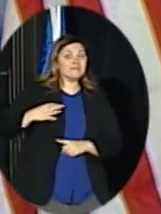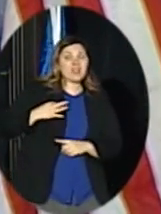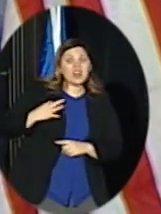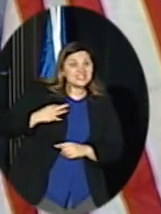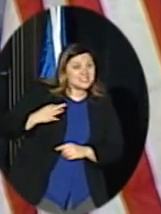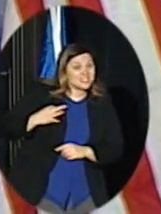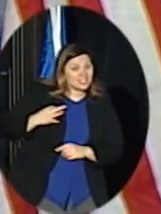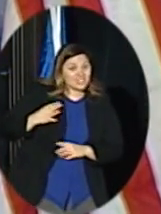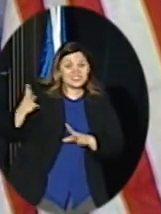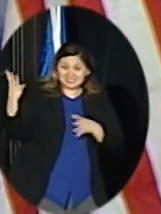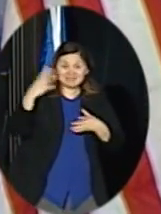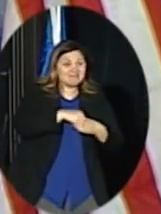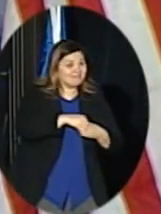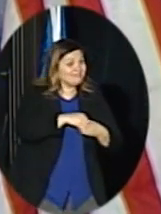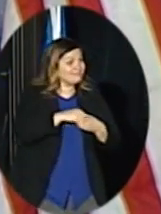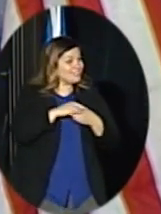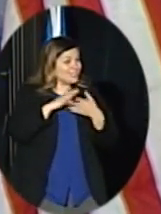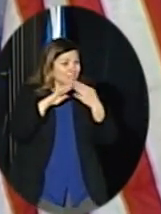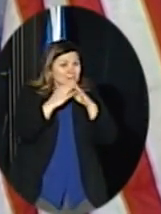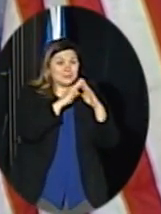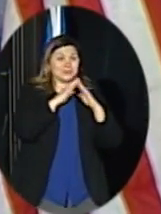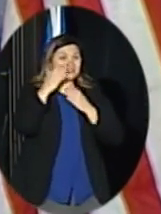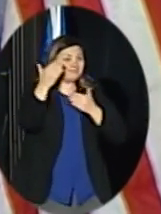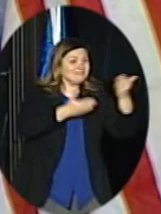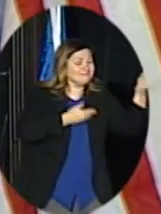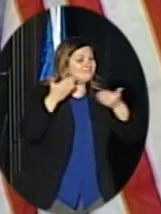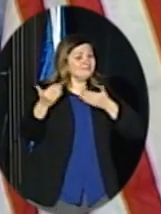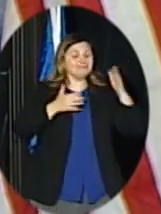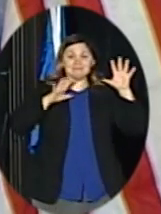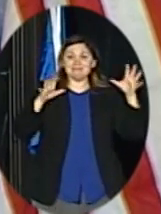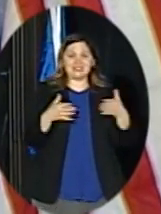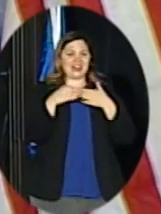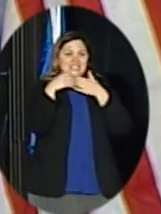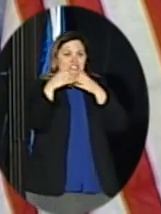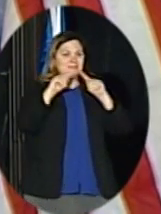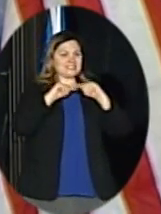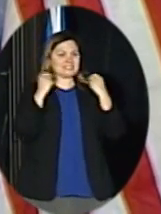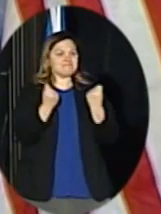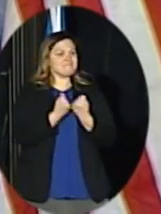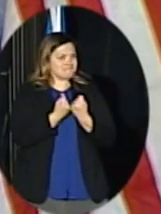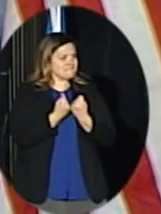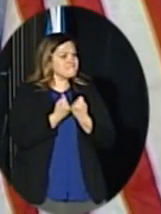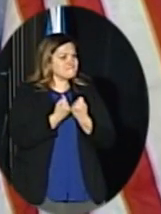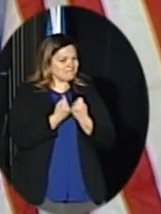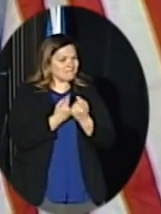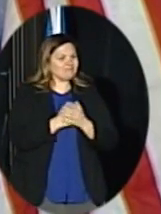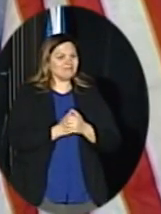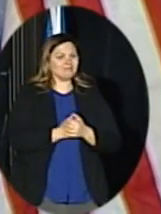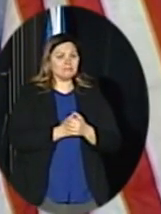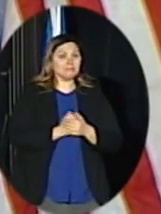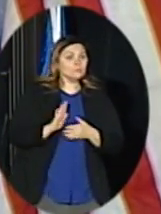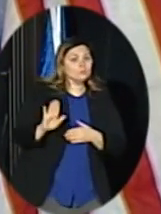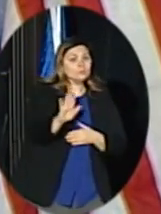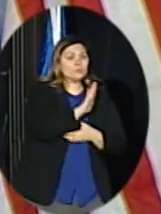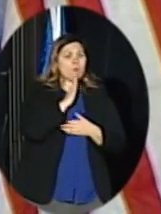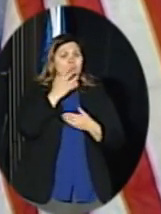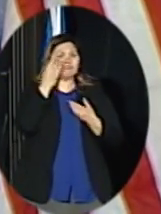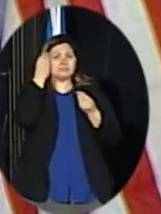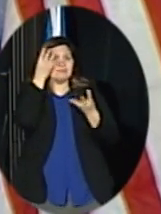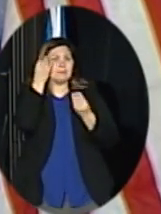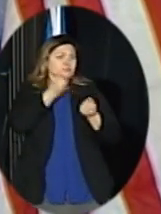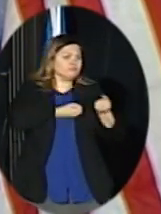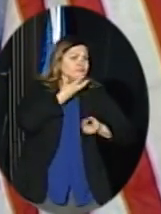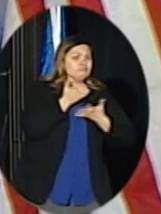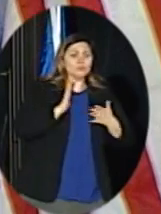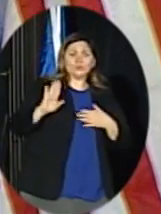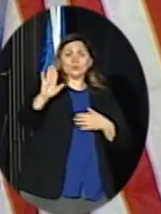hiring process build our leadership team. Your words and actions have said loud and clear that you